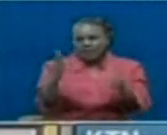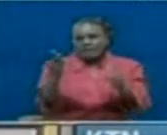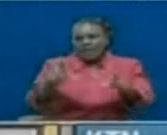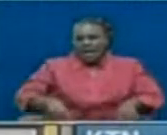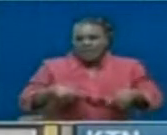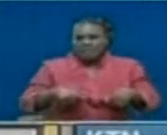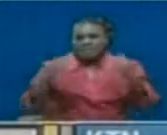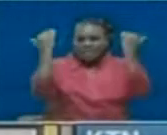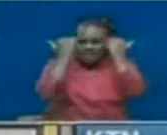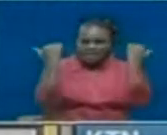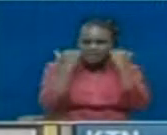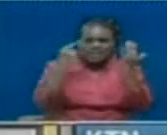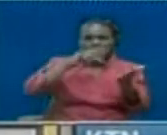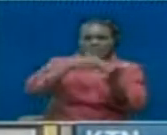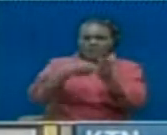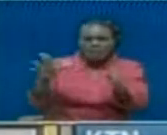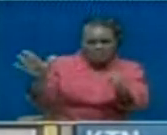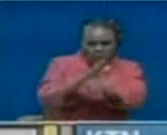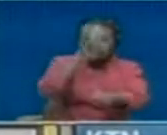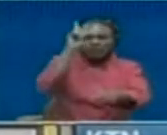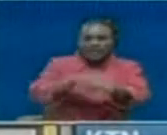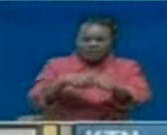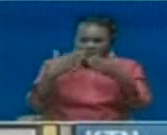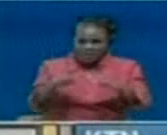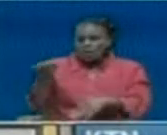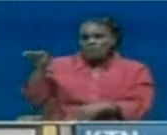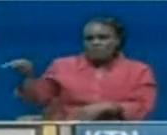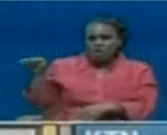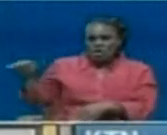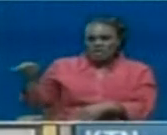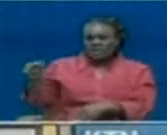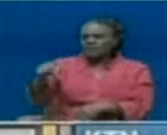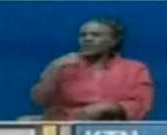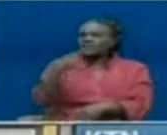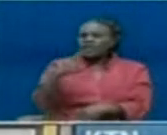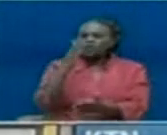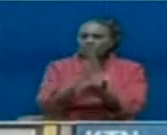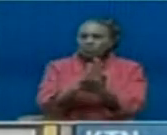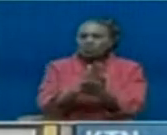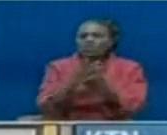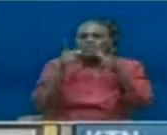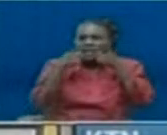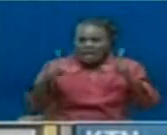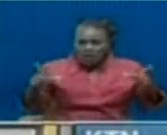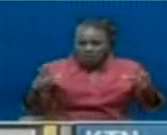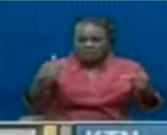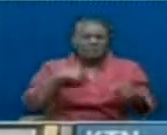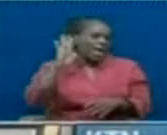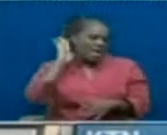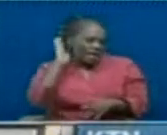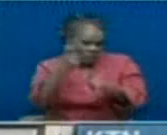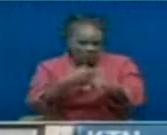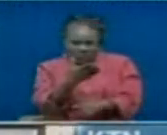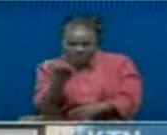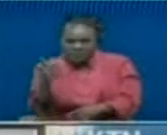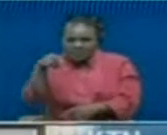Therefore, in the fullness of time, and this morning they have assured me, to use the language I have heard from them,